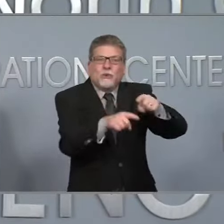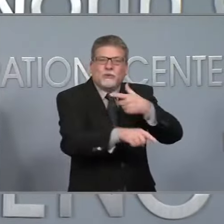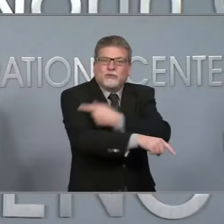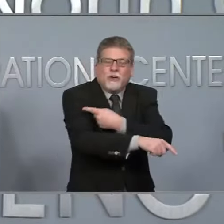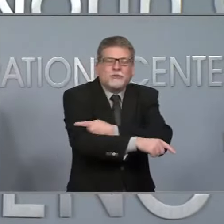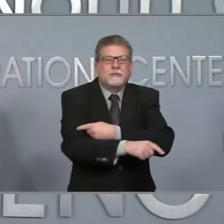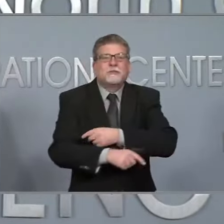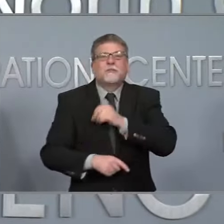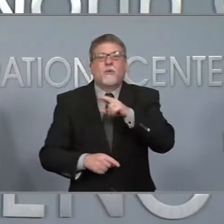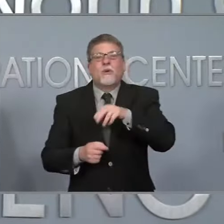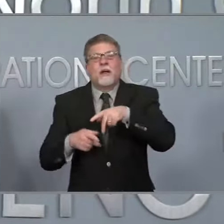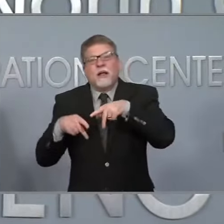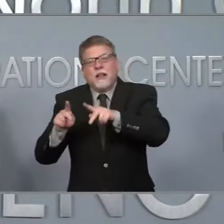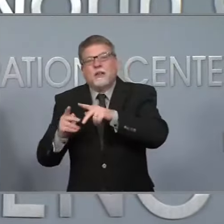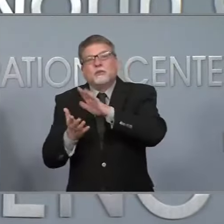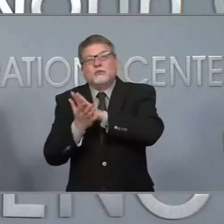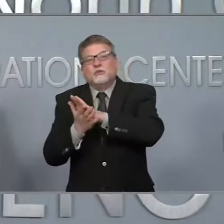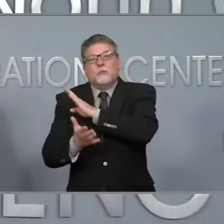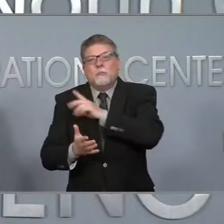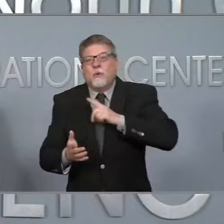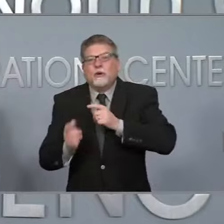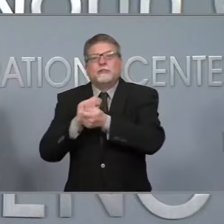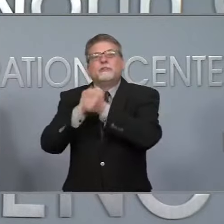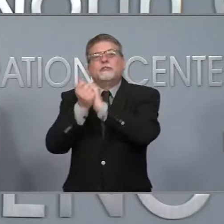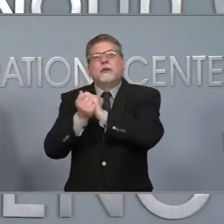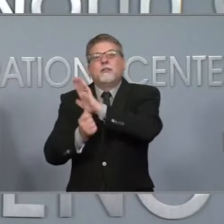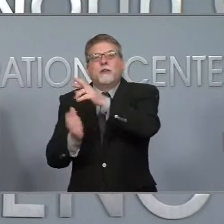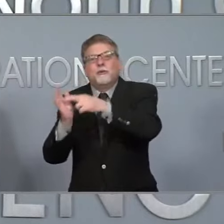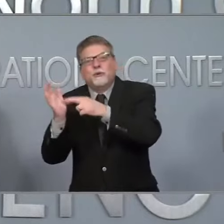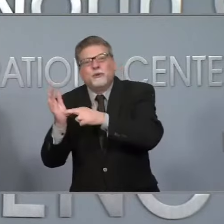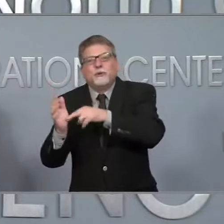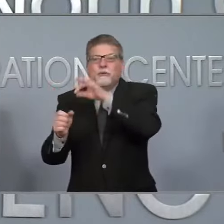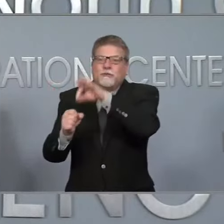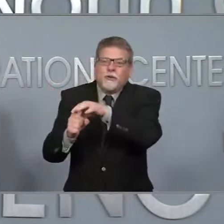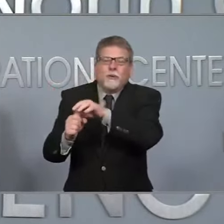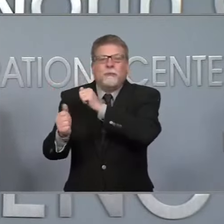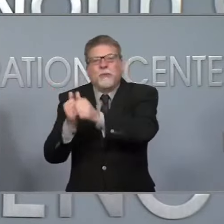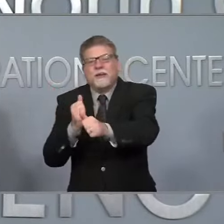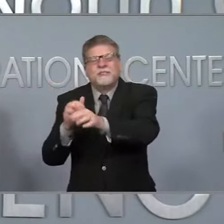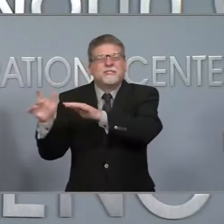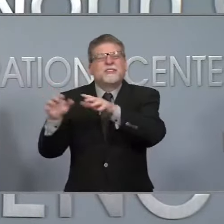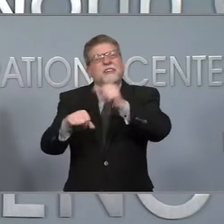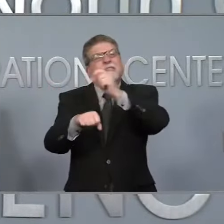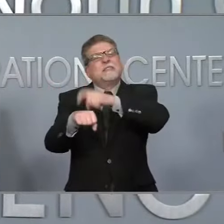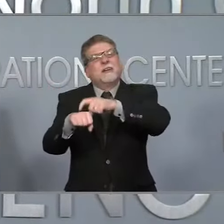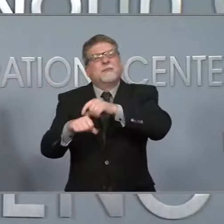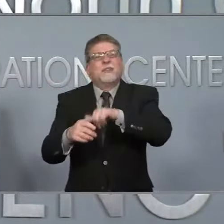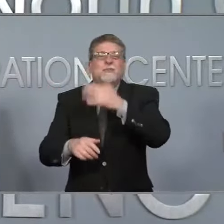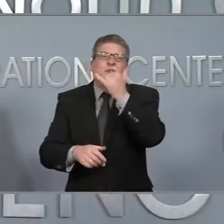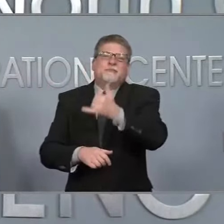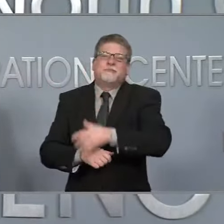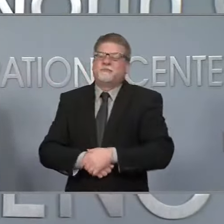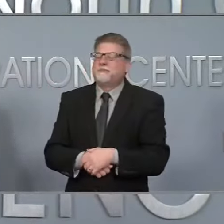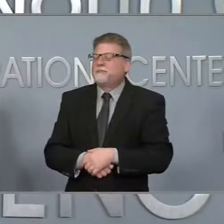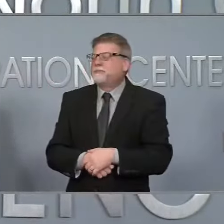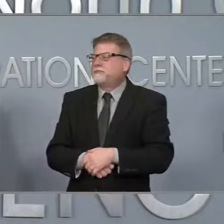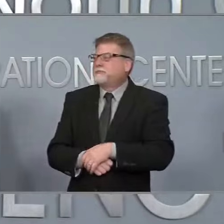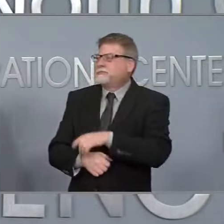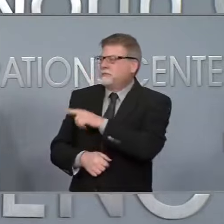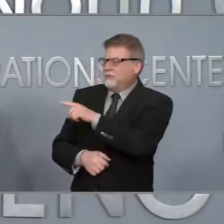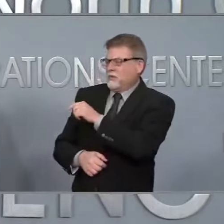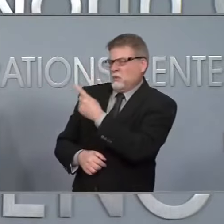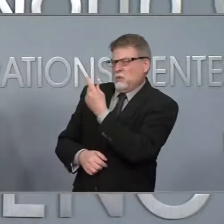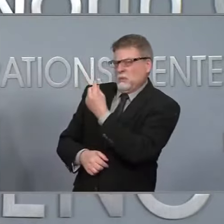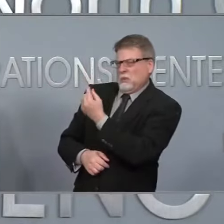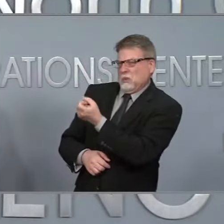consider those decisions. But as the governor said, we strongly encourage for them to take this step forward. I have one more question for you, Secretary,